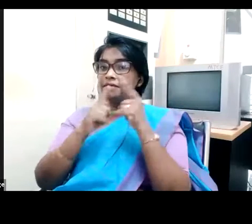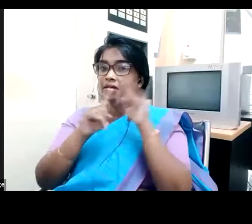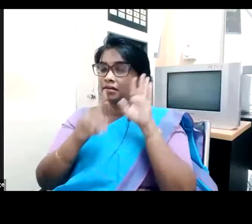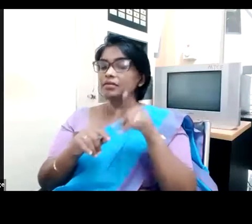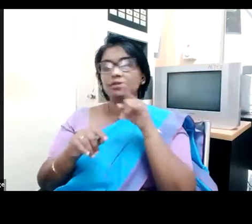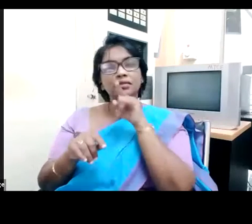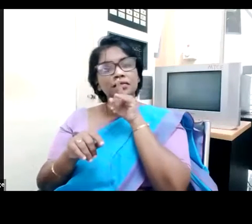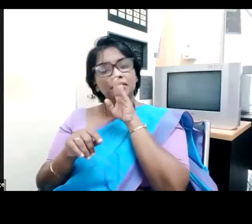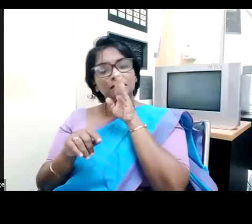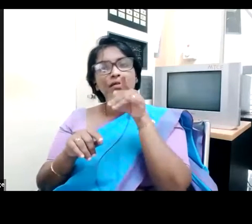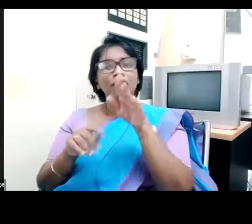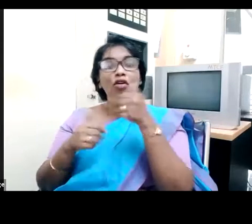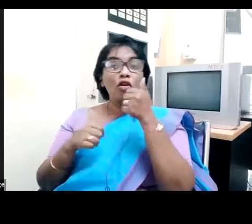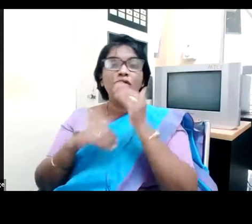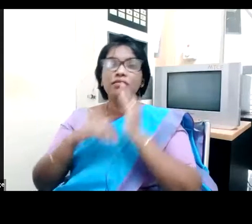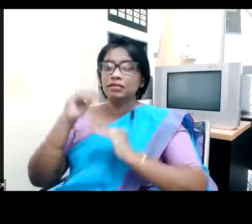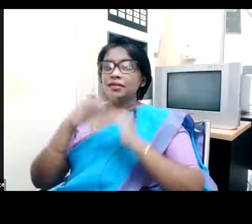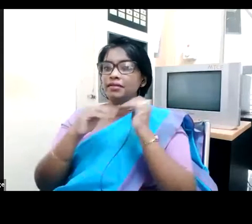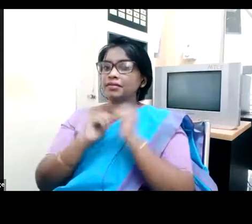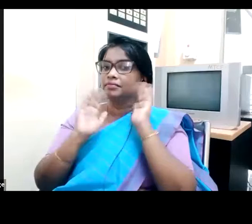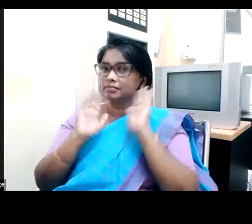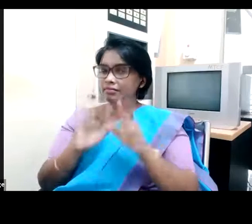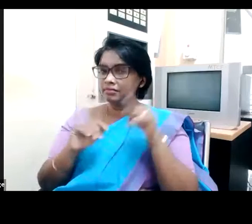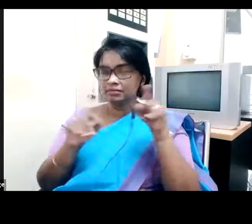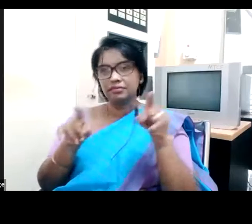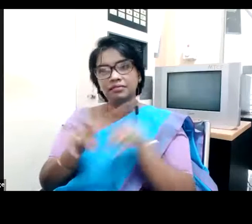very important that you take